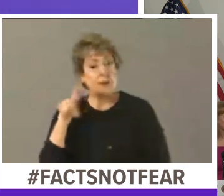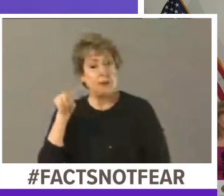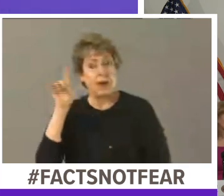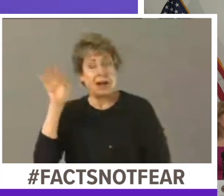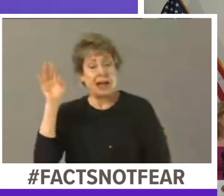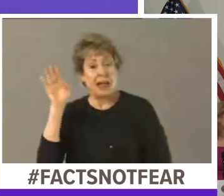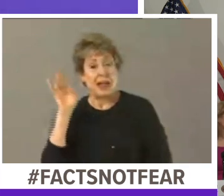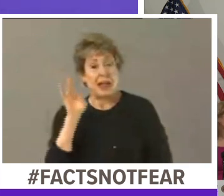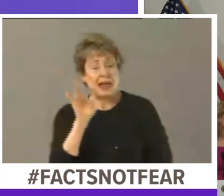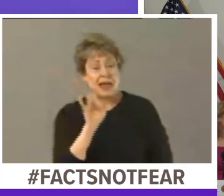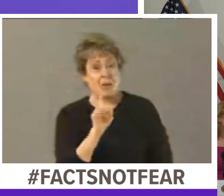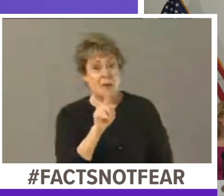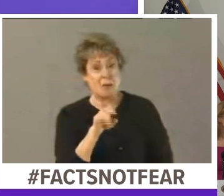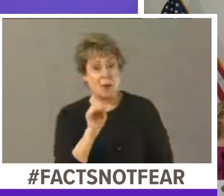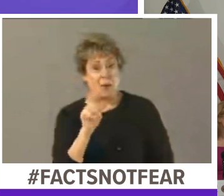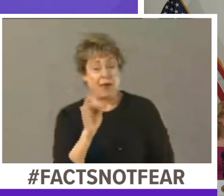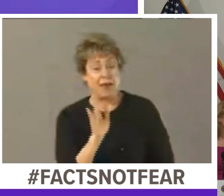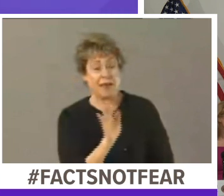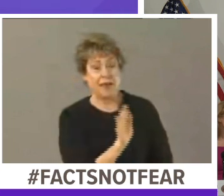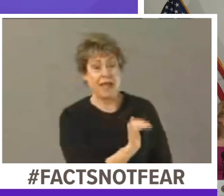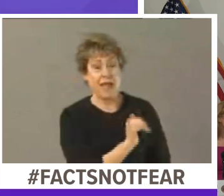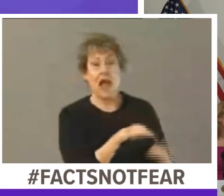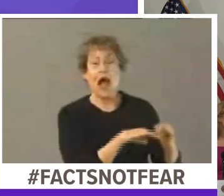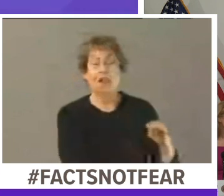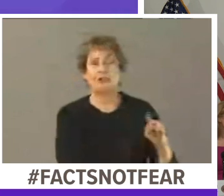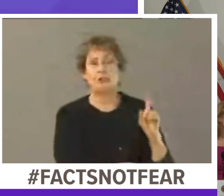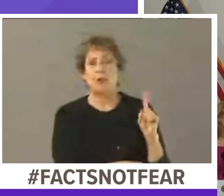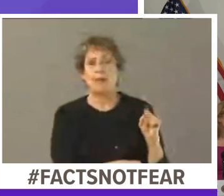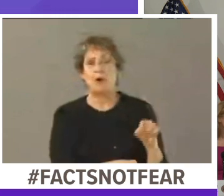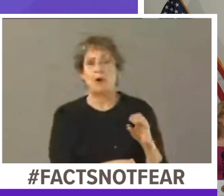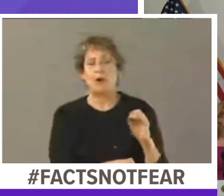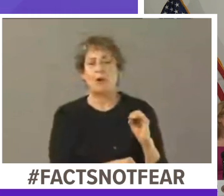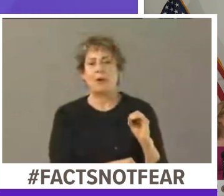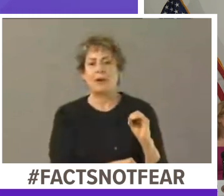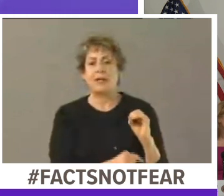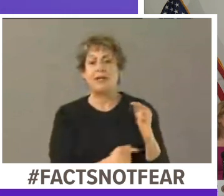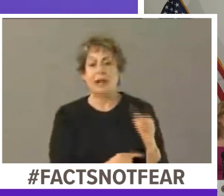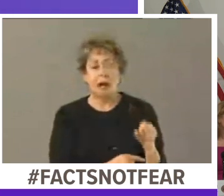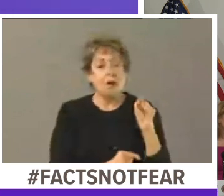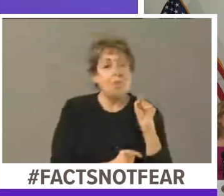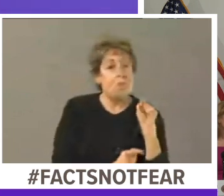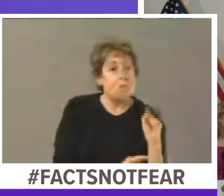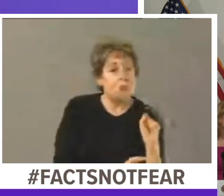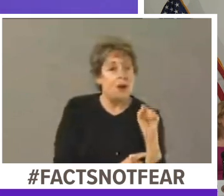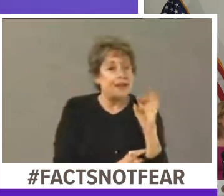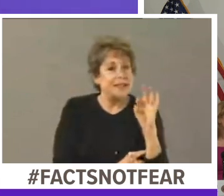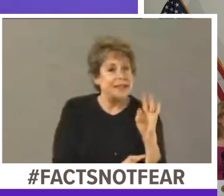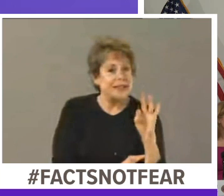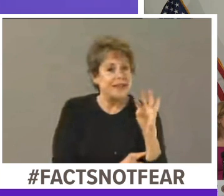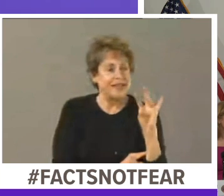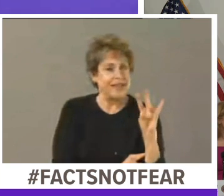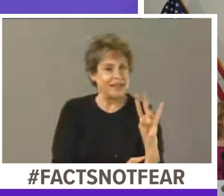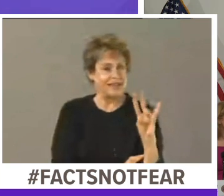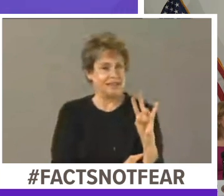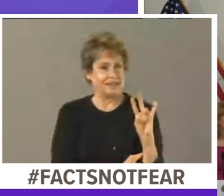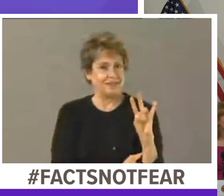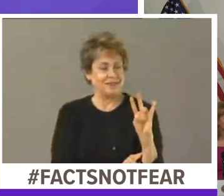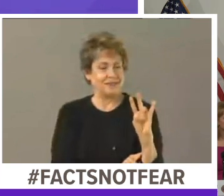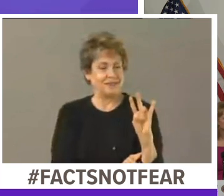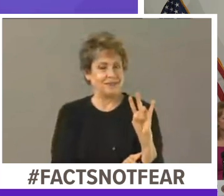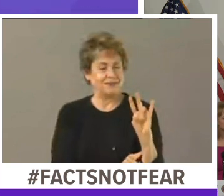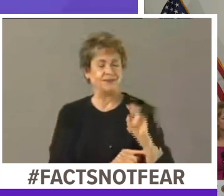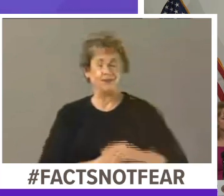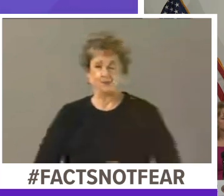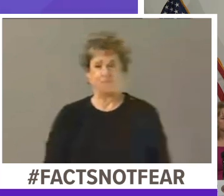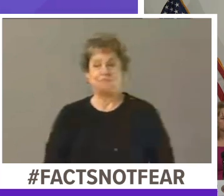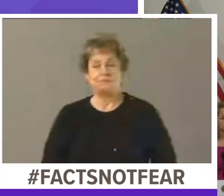at 0.98. Yesterday, we were at 0.97. So I